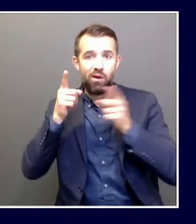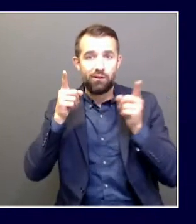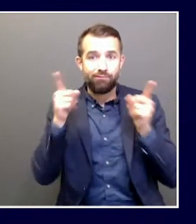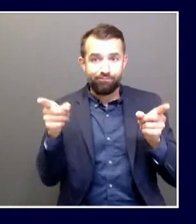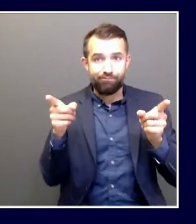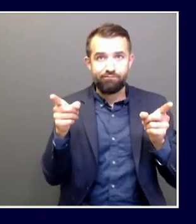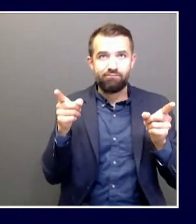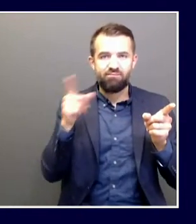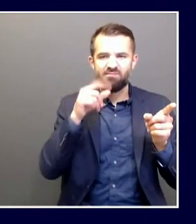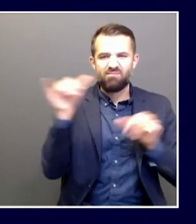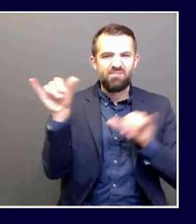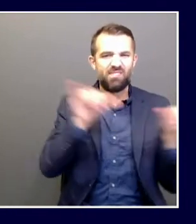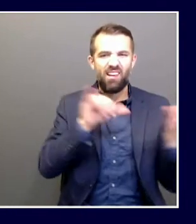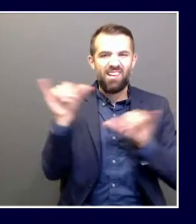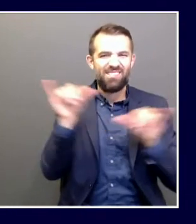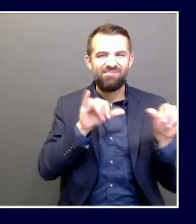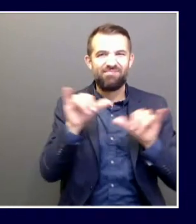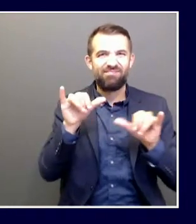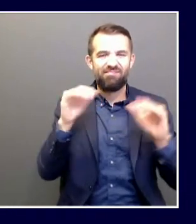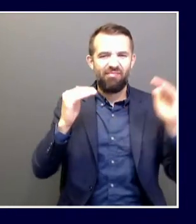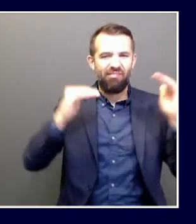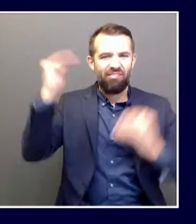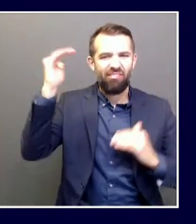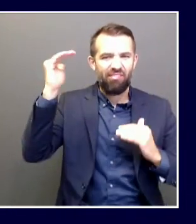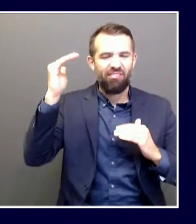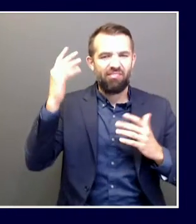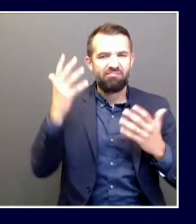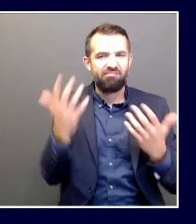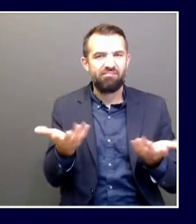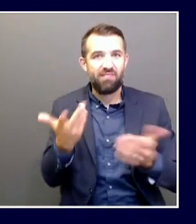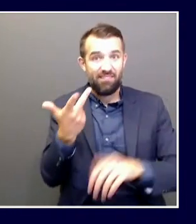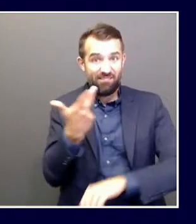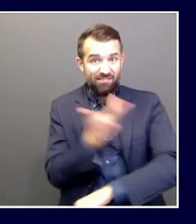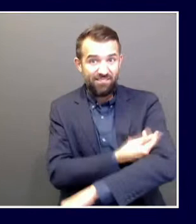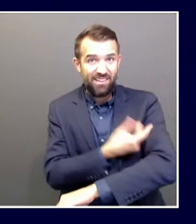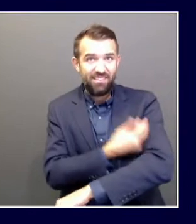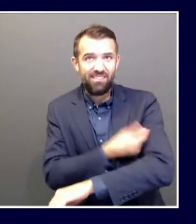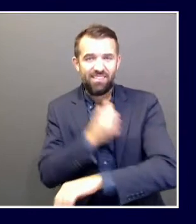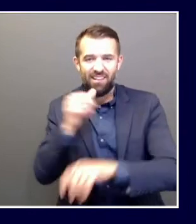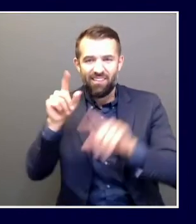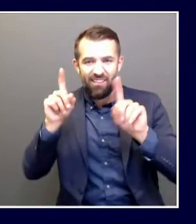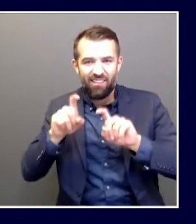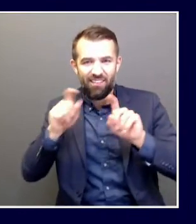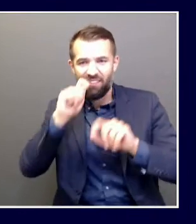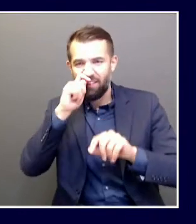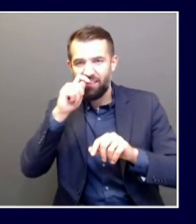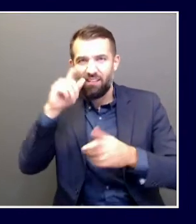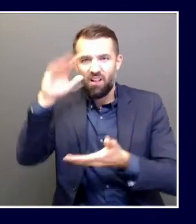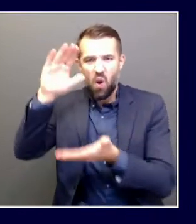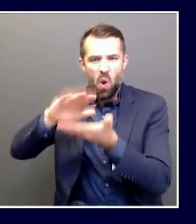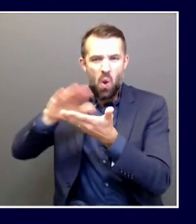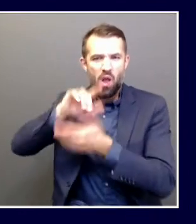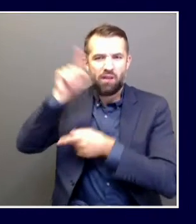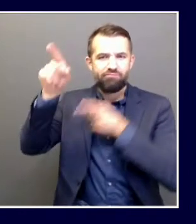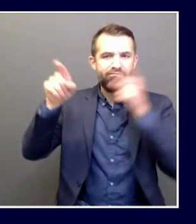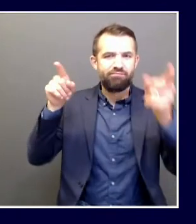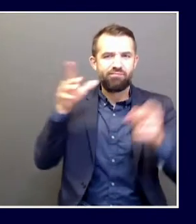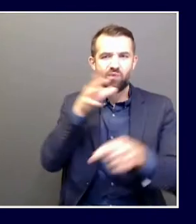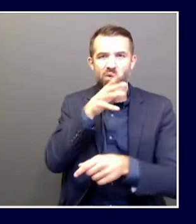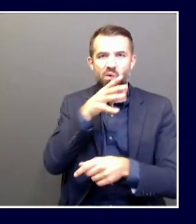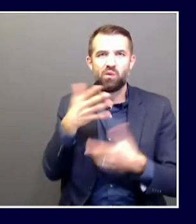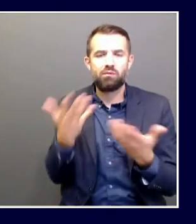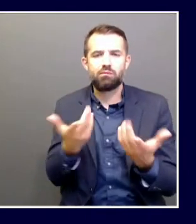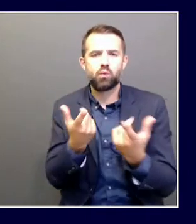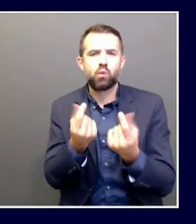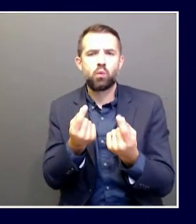improve access to immunizations and testing in rural parts of the state? I'm sure I can start. And Commissioner Lambrou and we've talked about